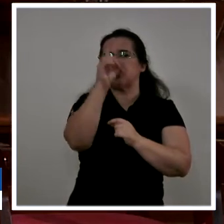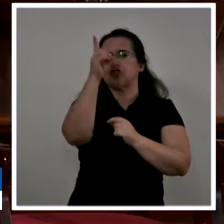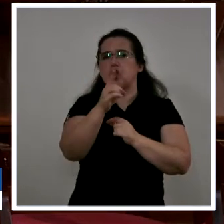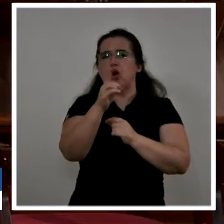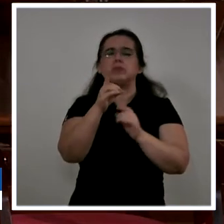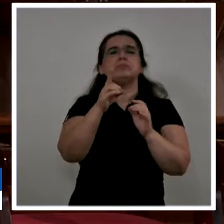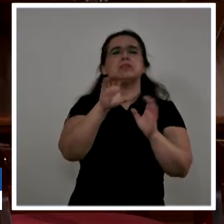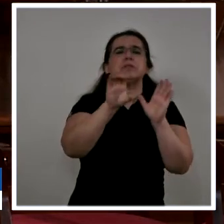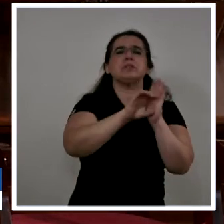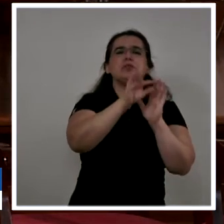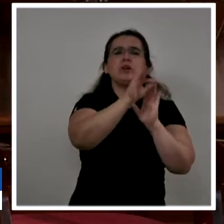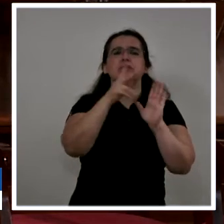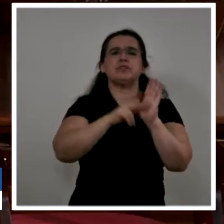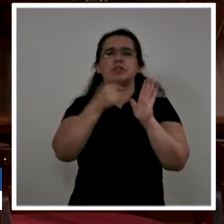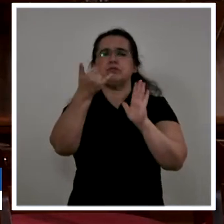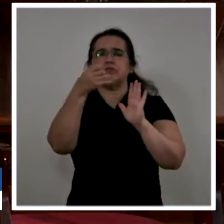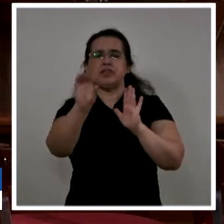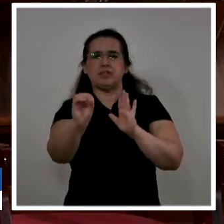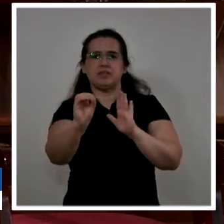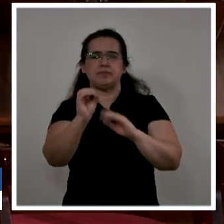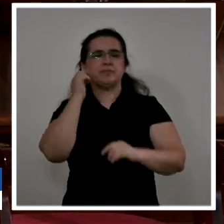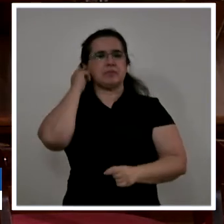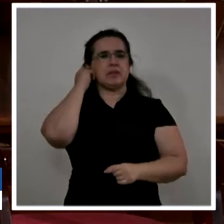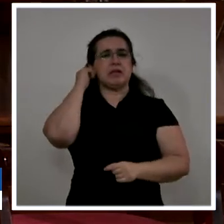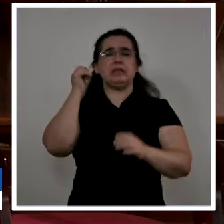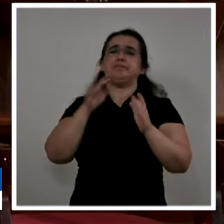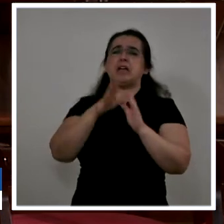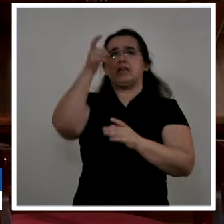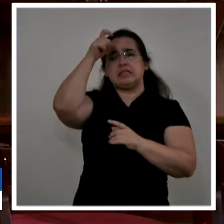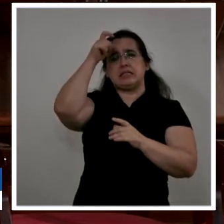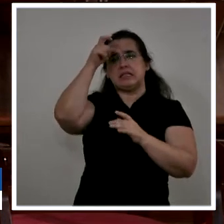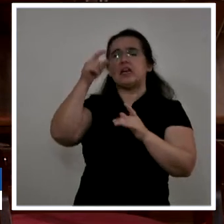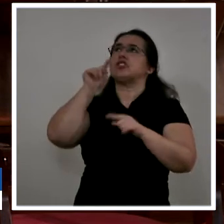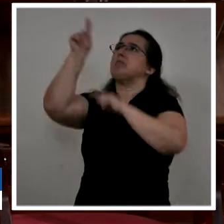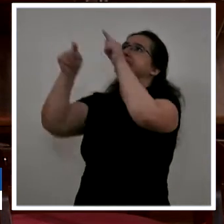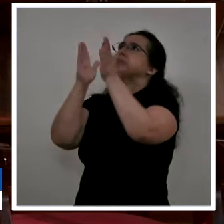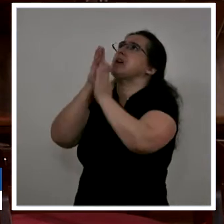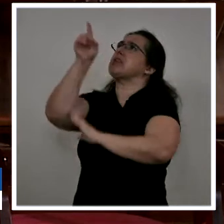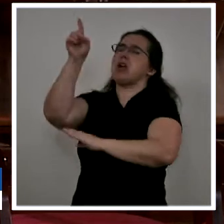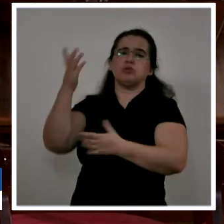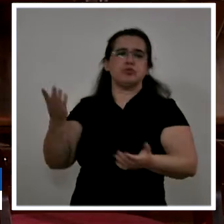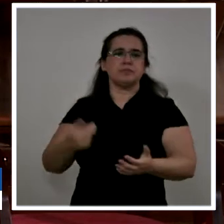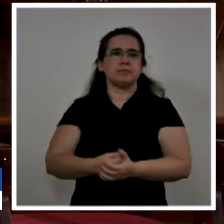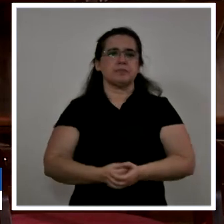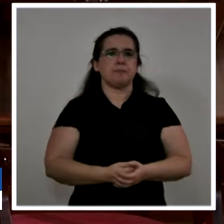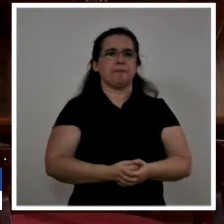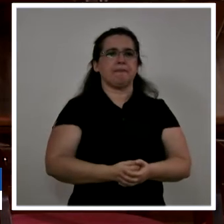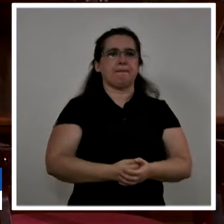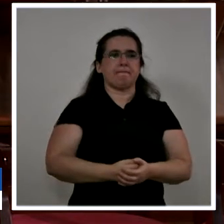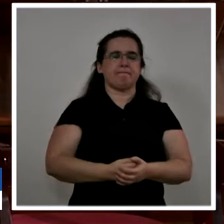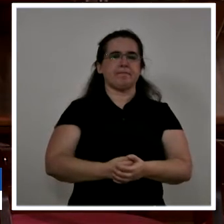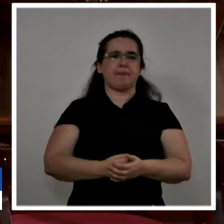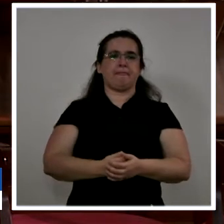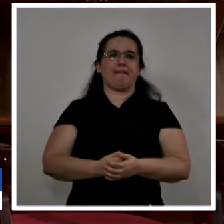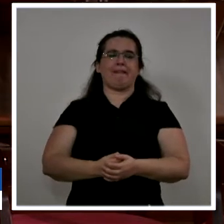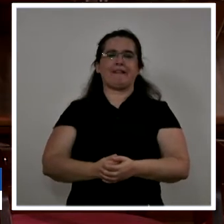20. He accused God this way. Ele acusou Deus da seguinte maneira. They, humanity, are broken in